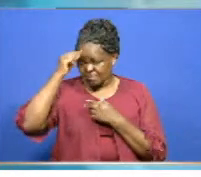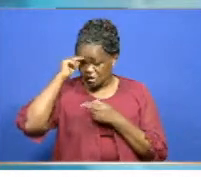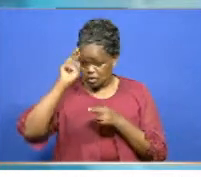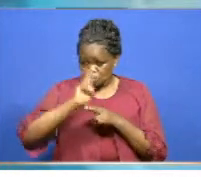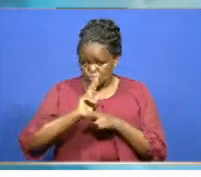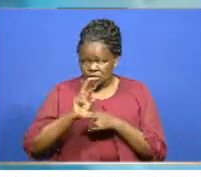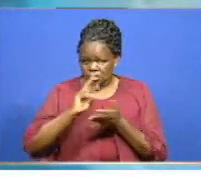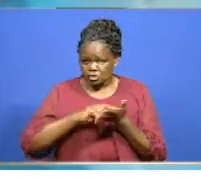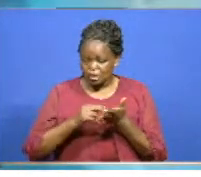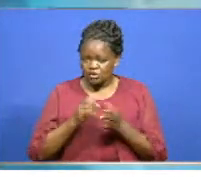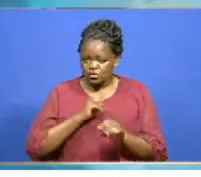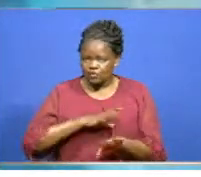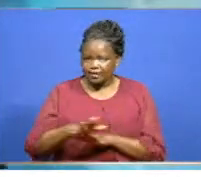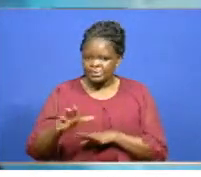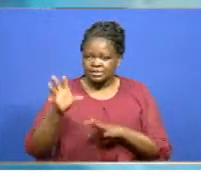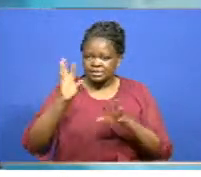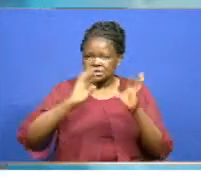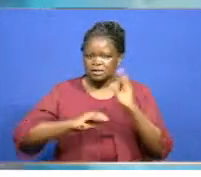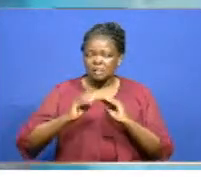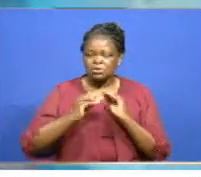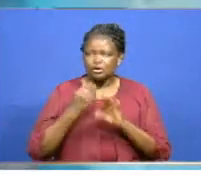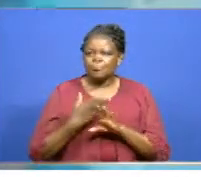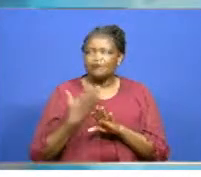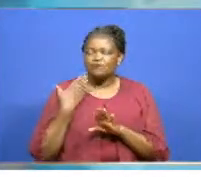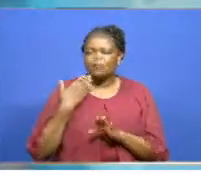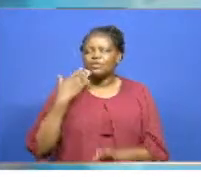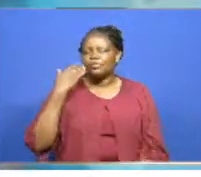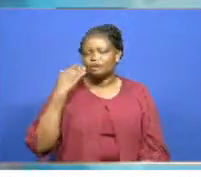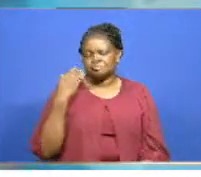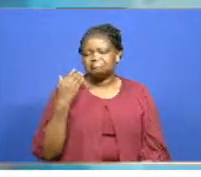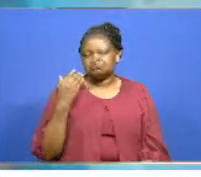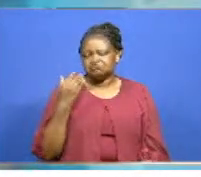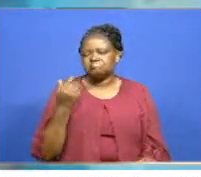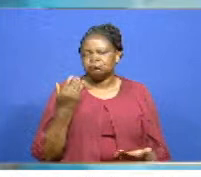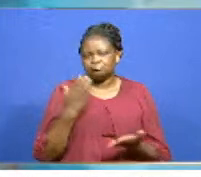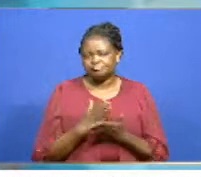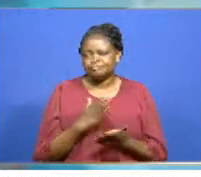in influencing elections. Initially, John, if you remember, we used to,